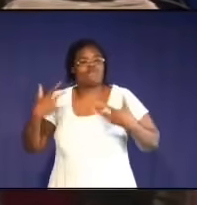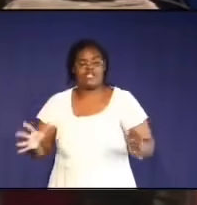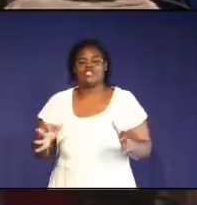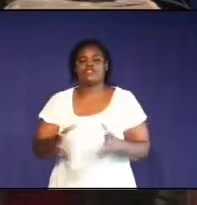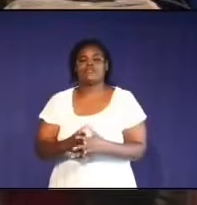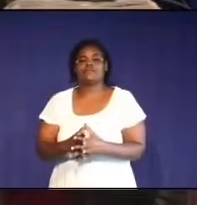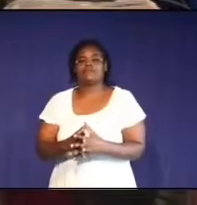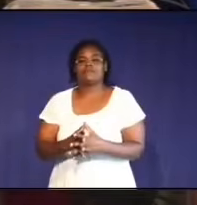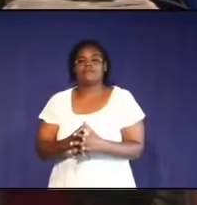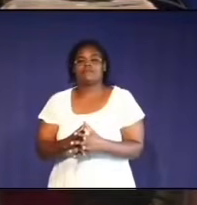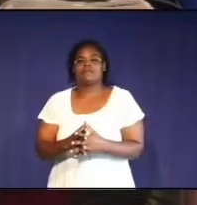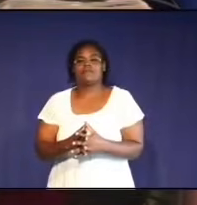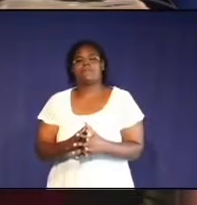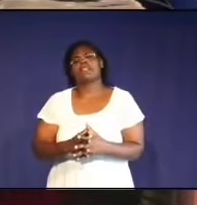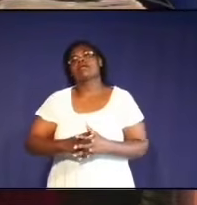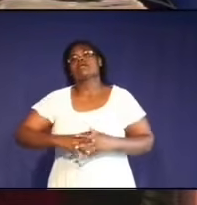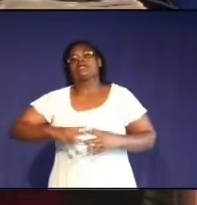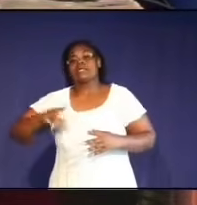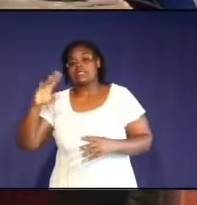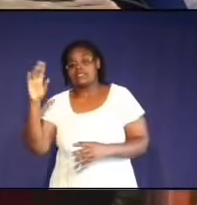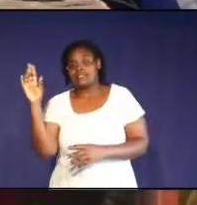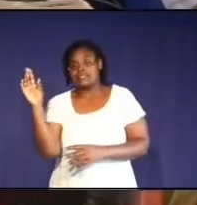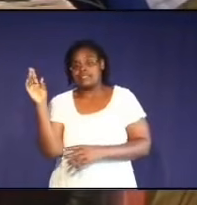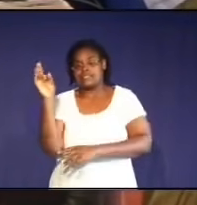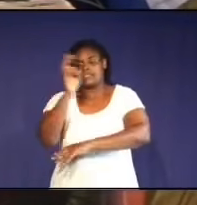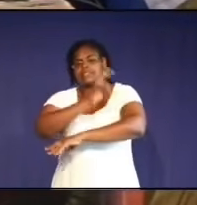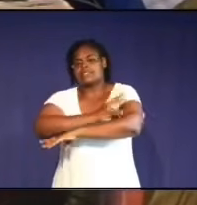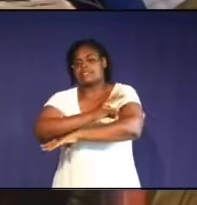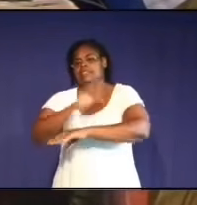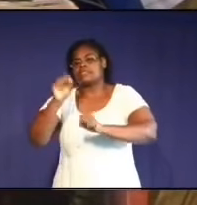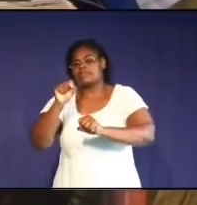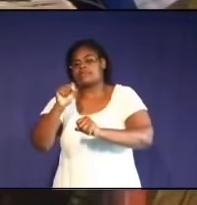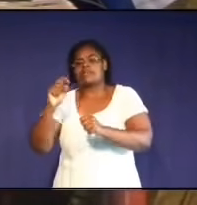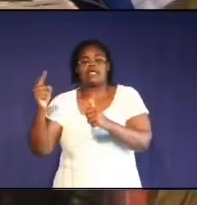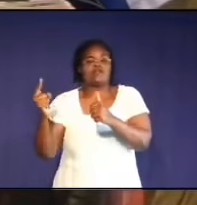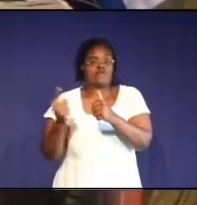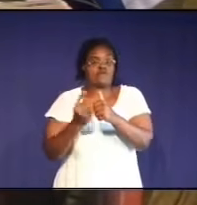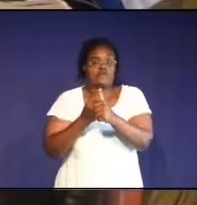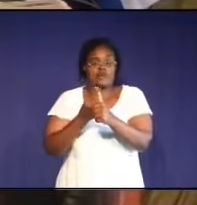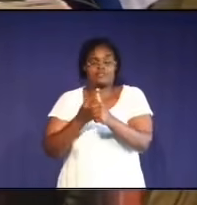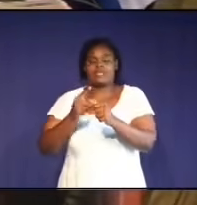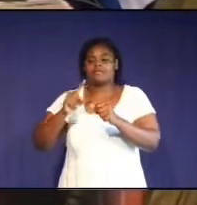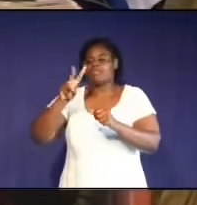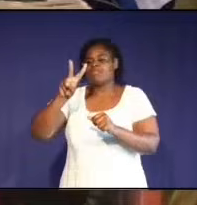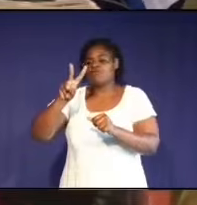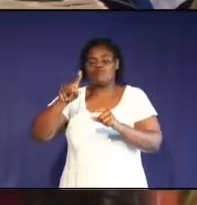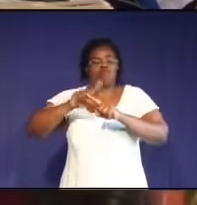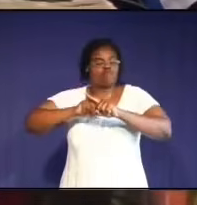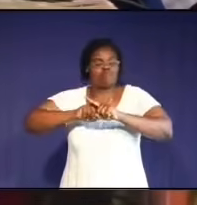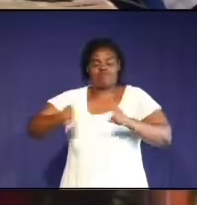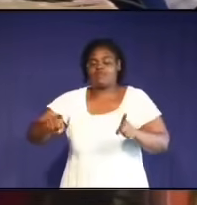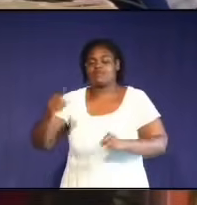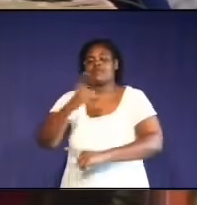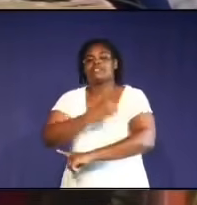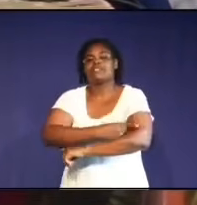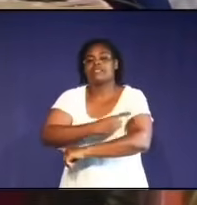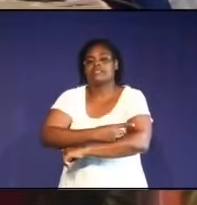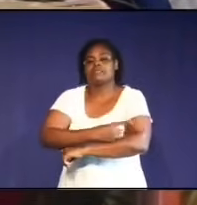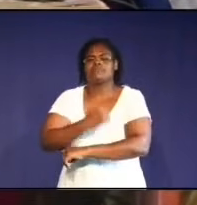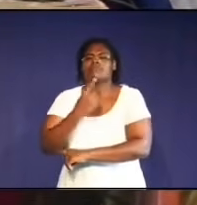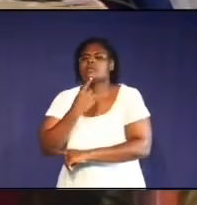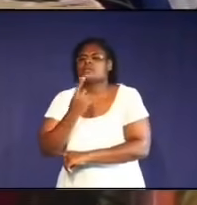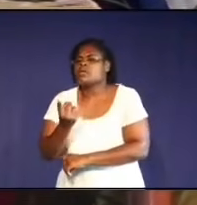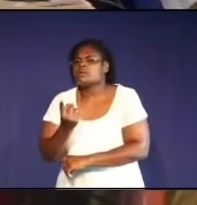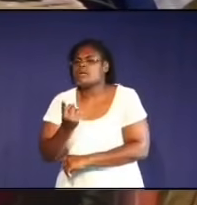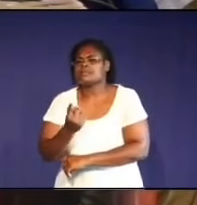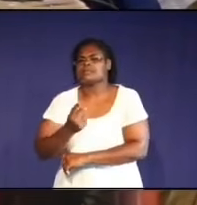Bible, Sabbath and the first day are two different days. According to your Bible and my Bible, it says that